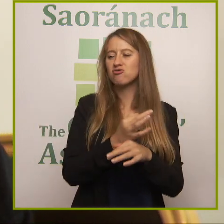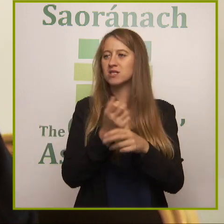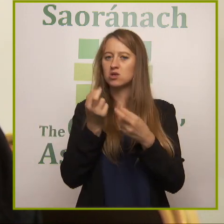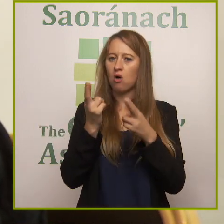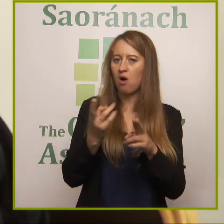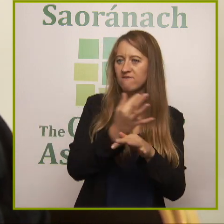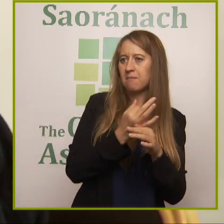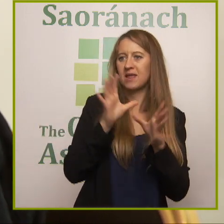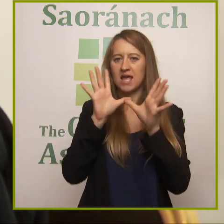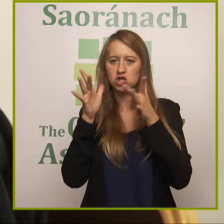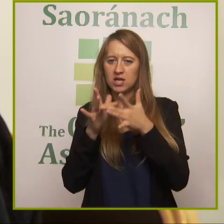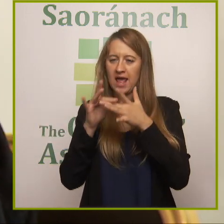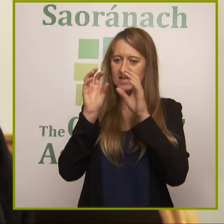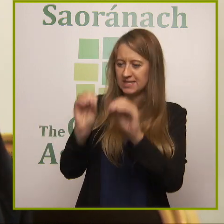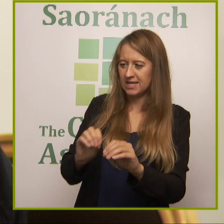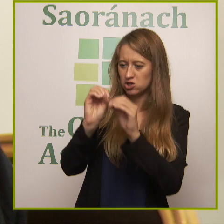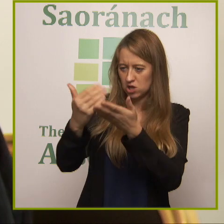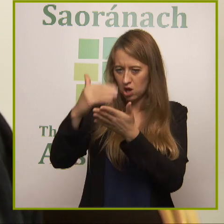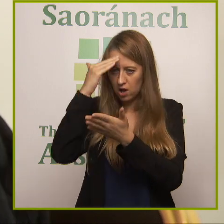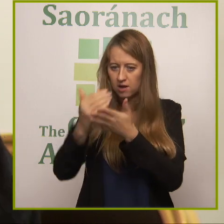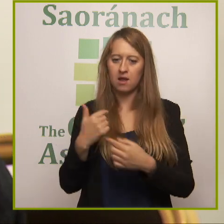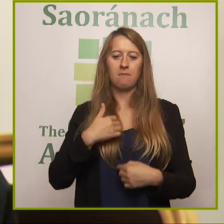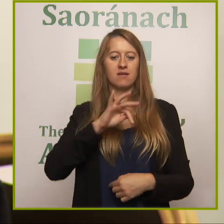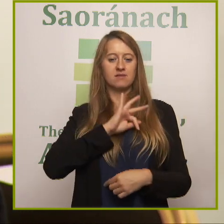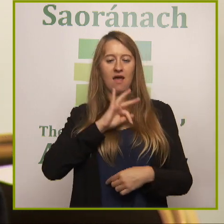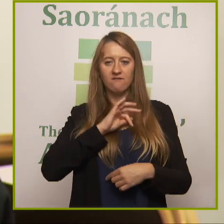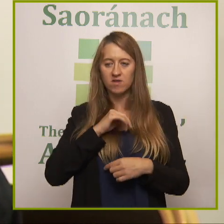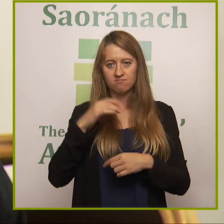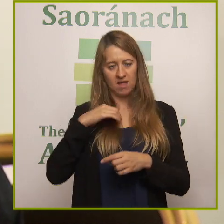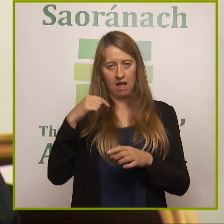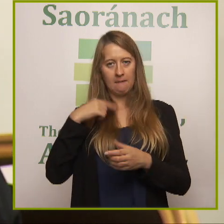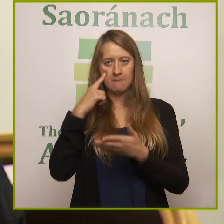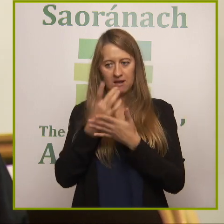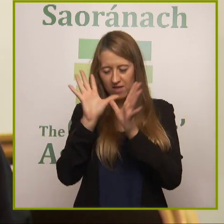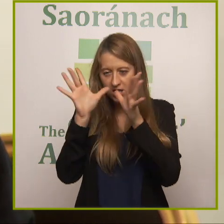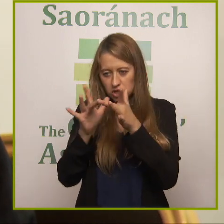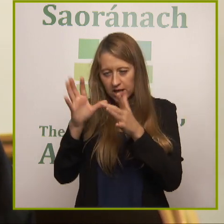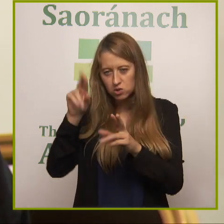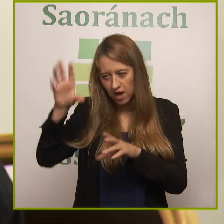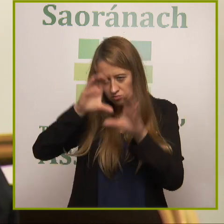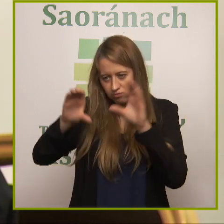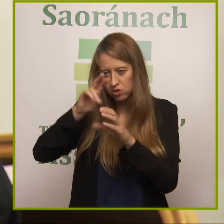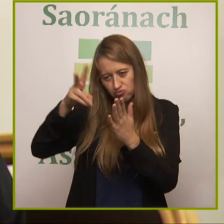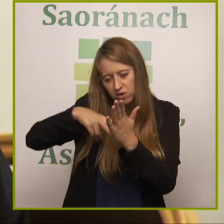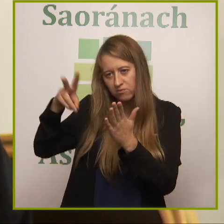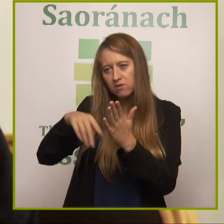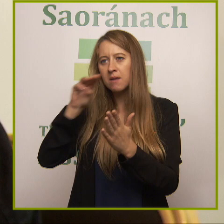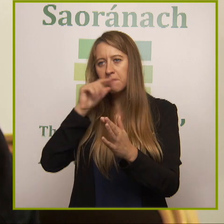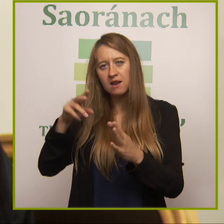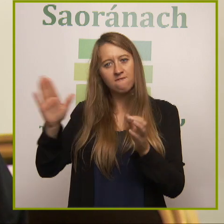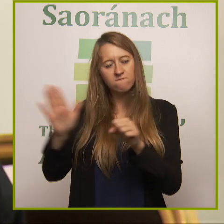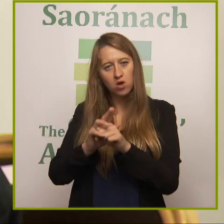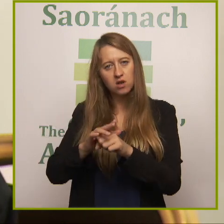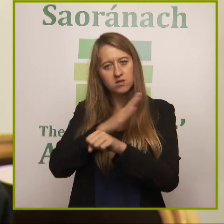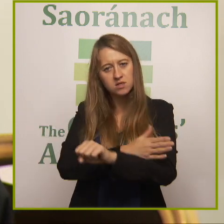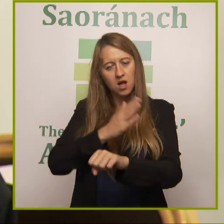from internet, even a meme you can see in internet. It could be anything. It could be anything that make you realize or understand